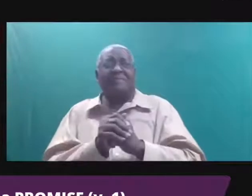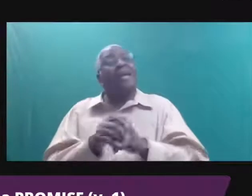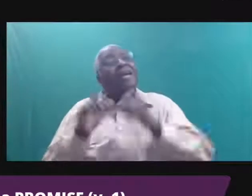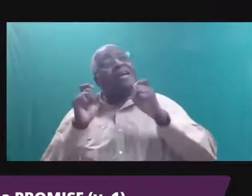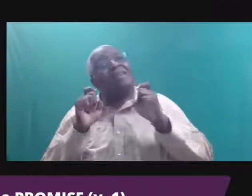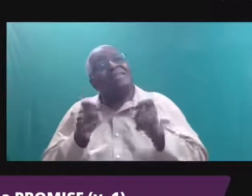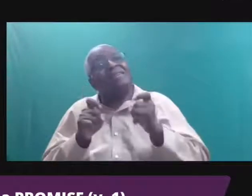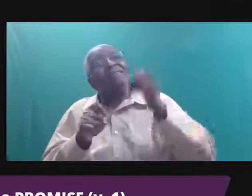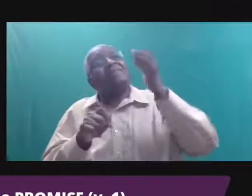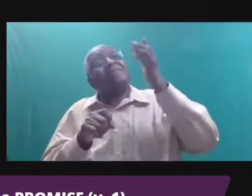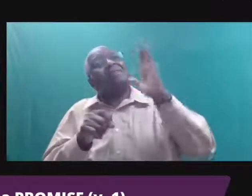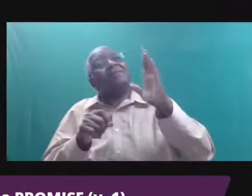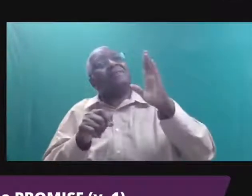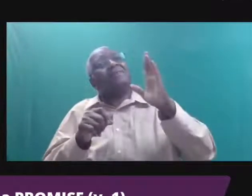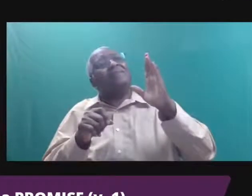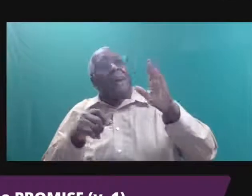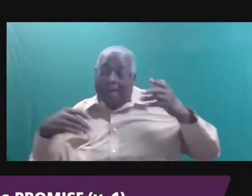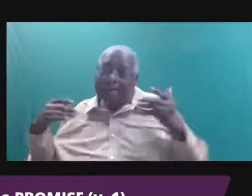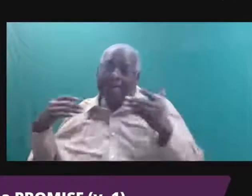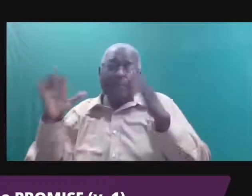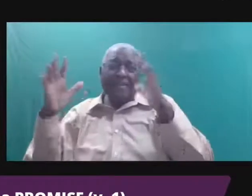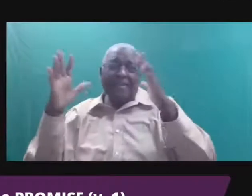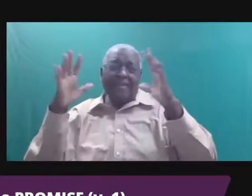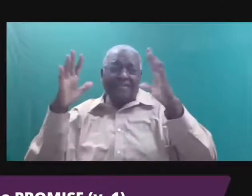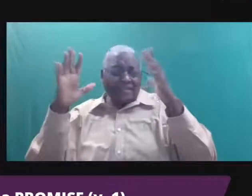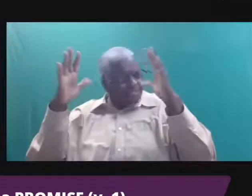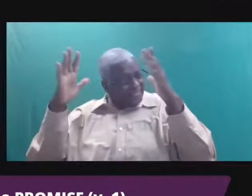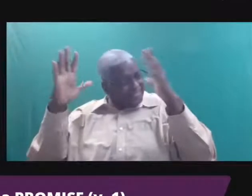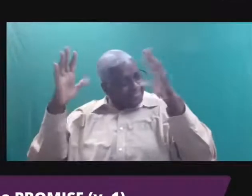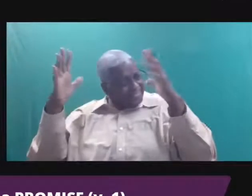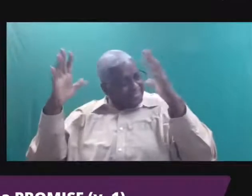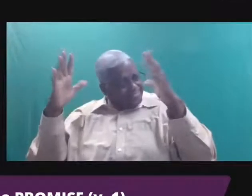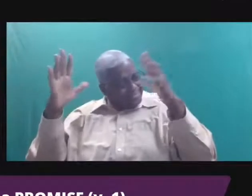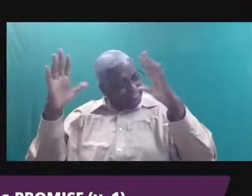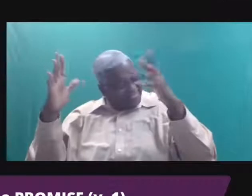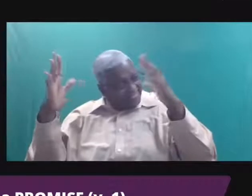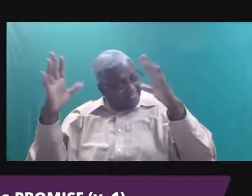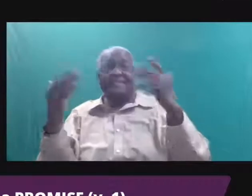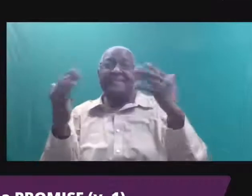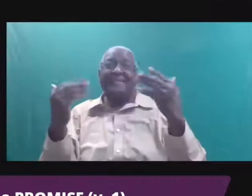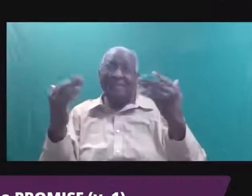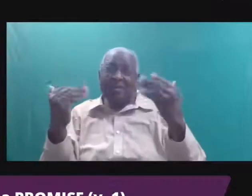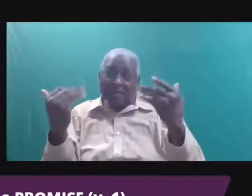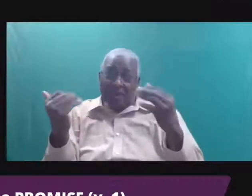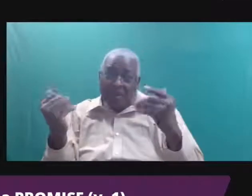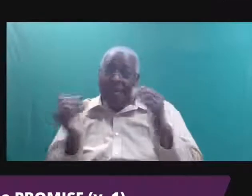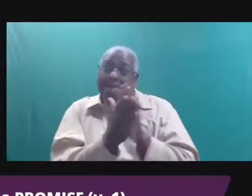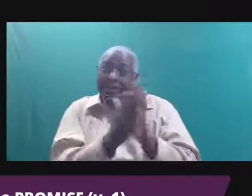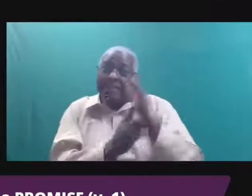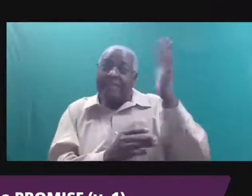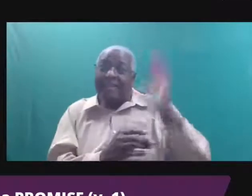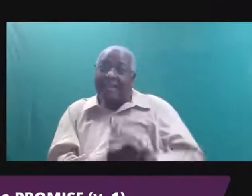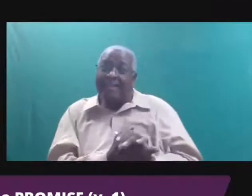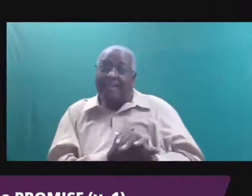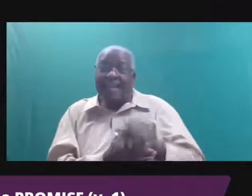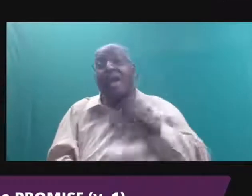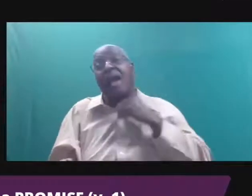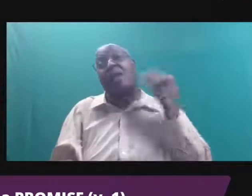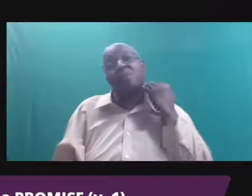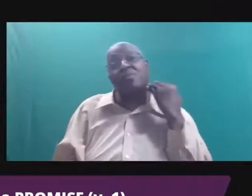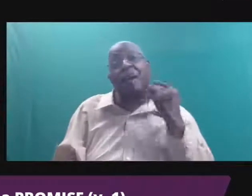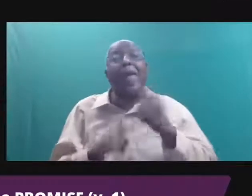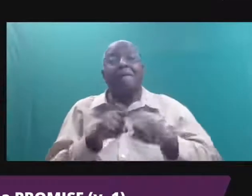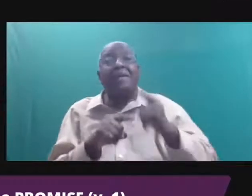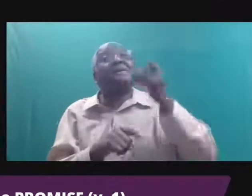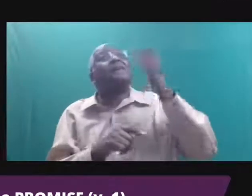give God some praise. Oh, God. He's there right now. Listen, I'm broke, but he's worthy.